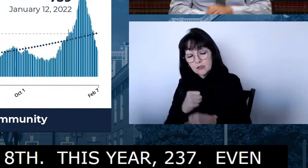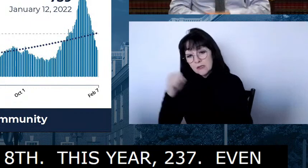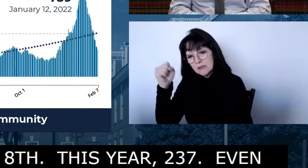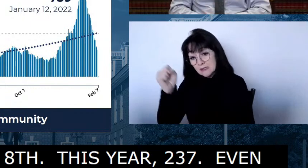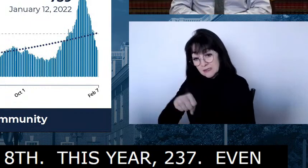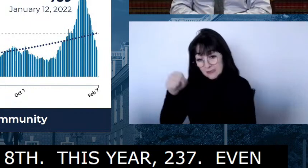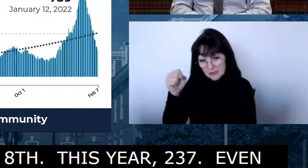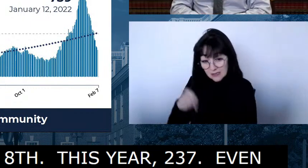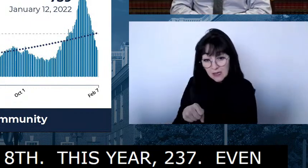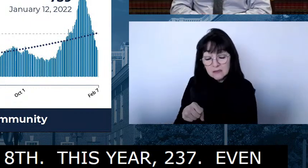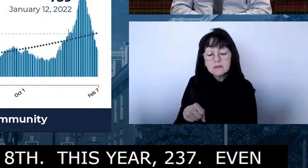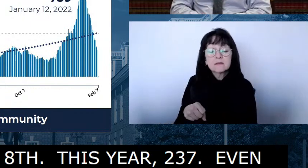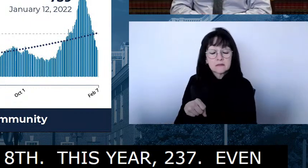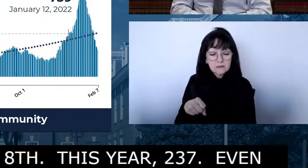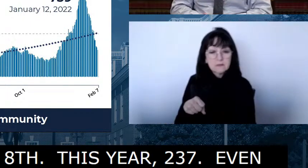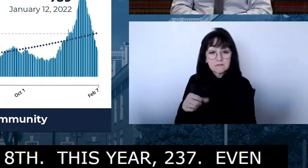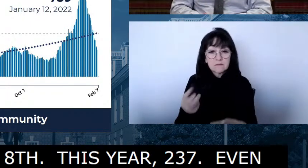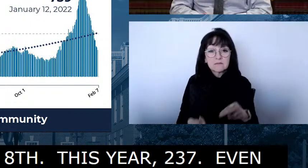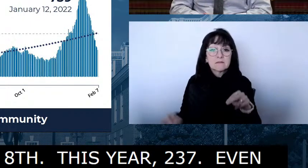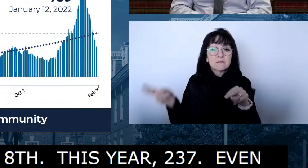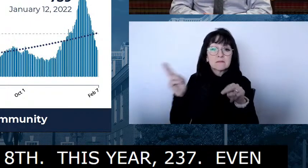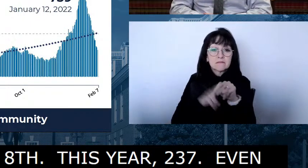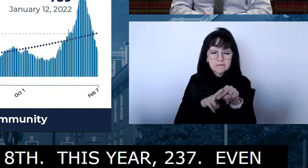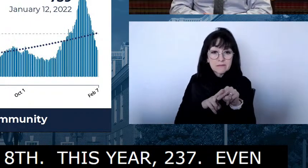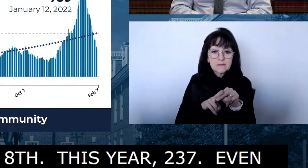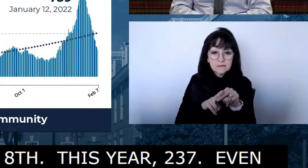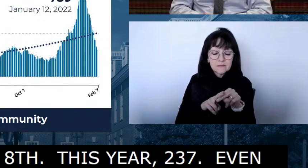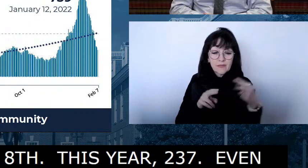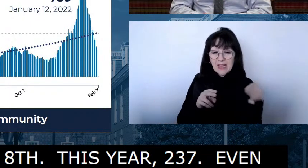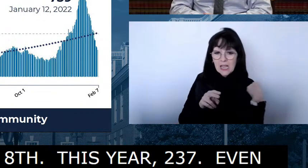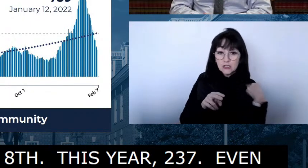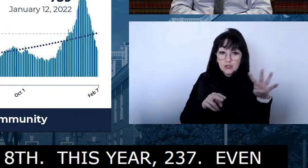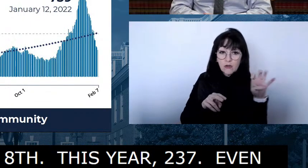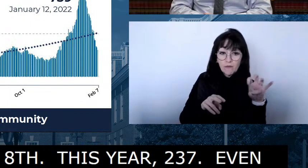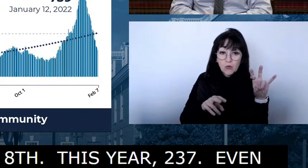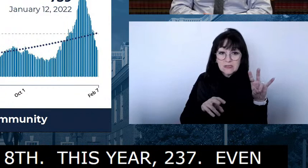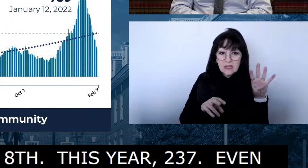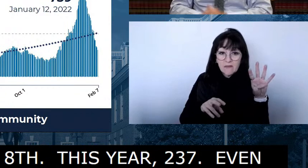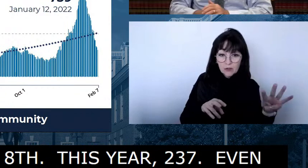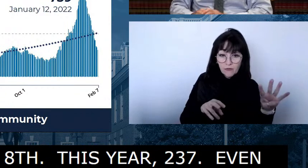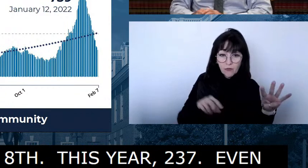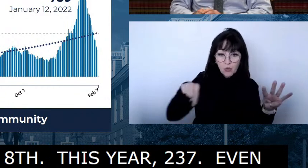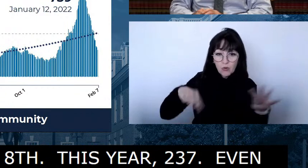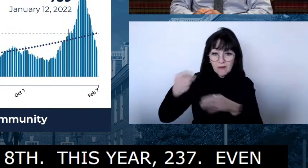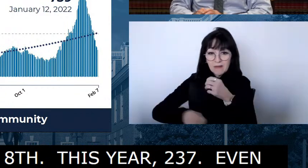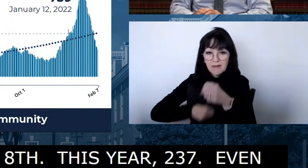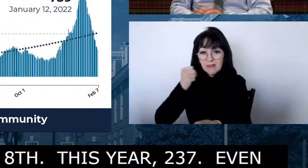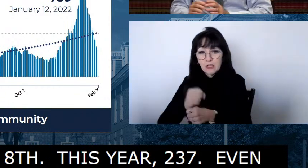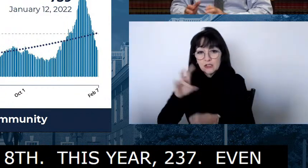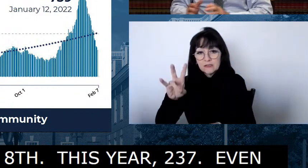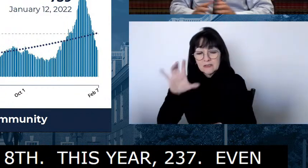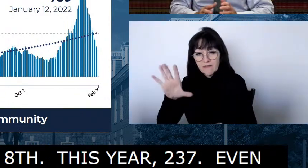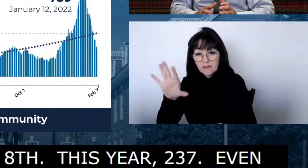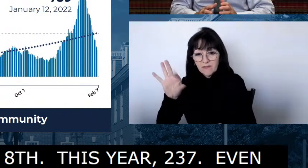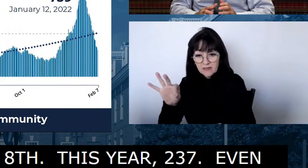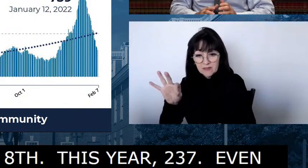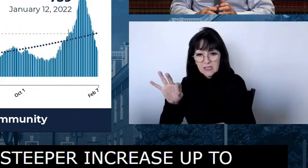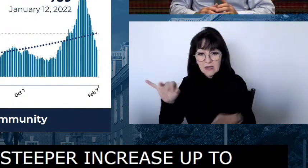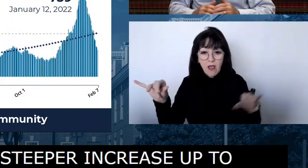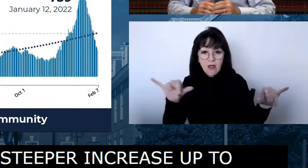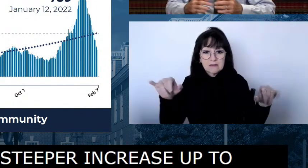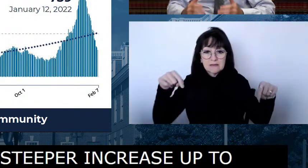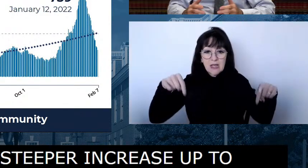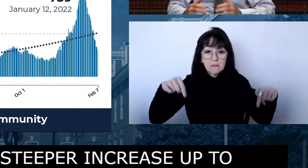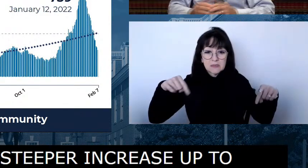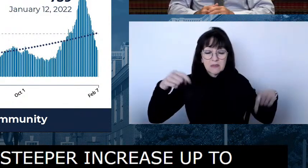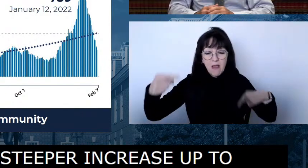to 759, only 474 last year, we're at a lower stage in hospitalizations. I think part of that is